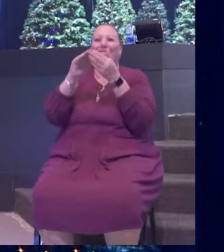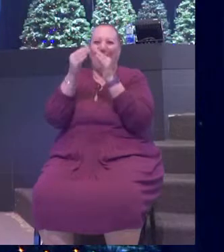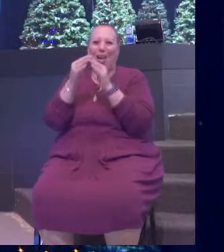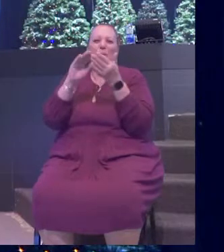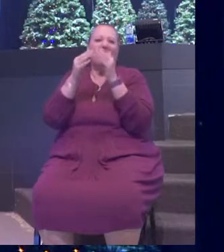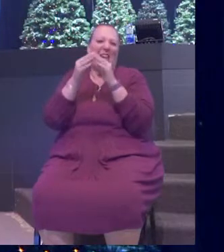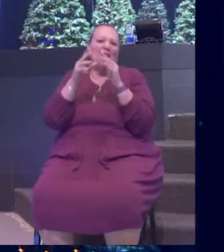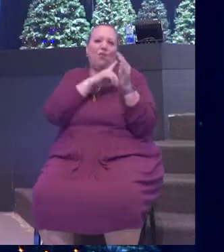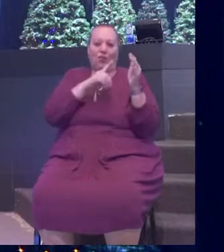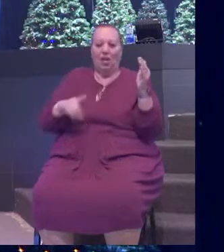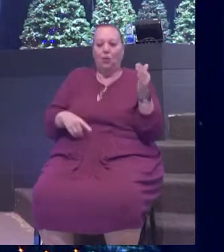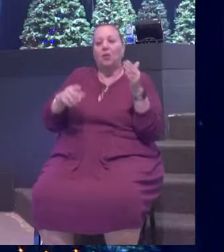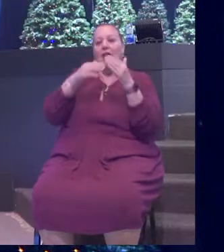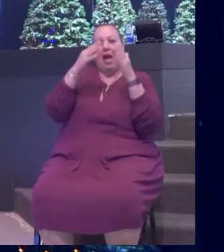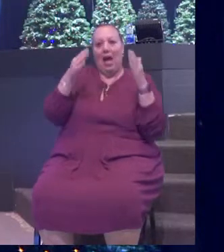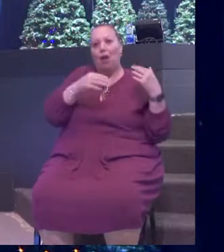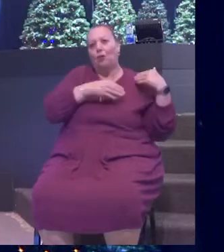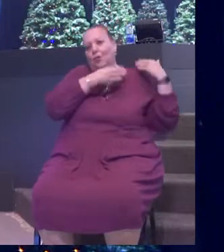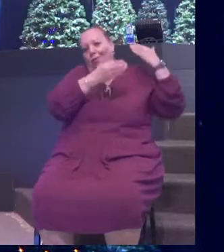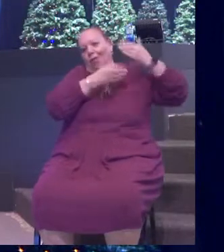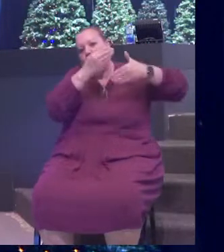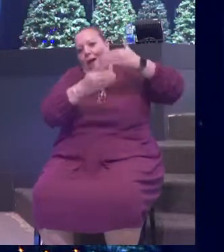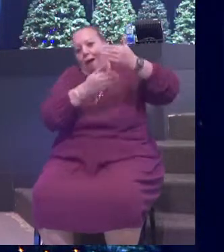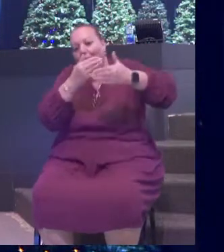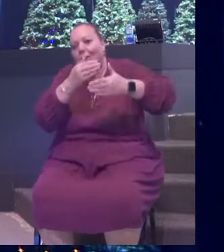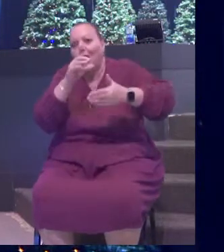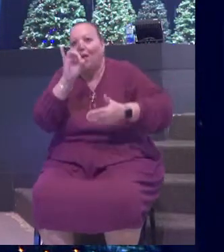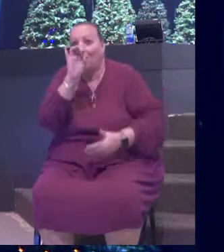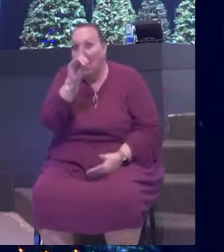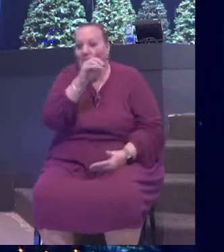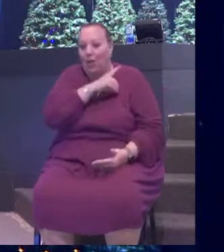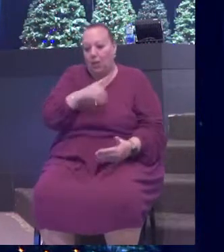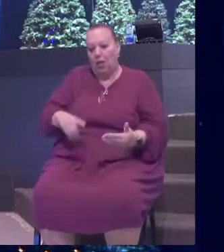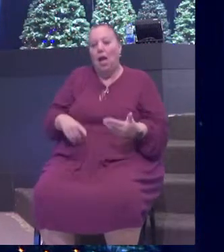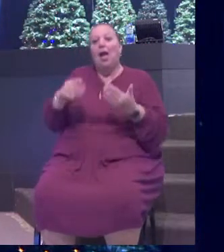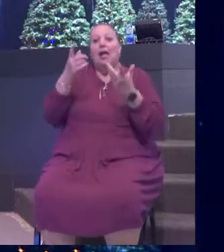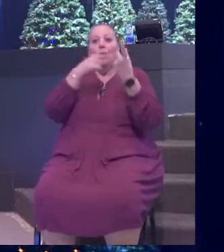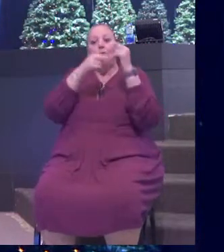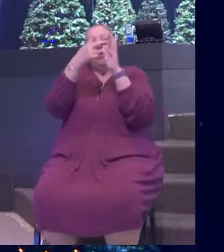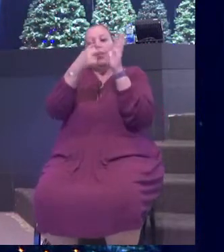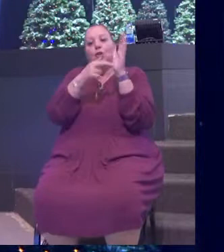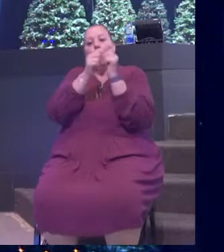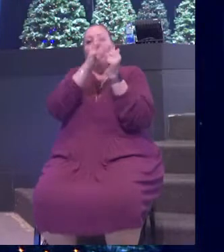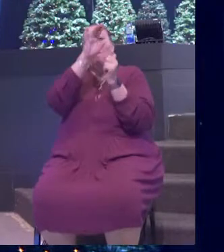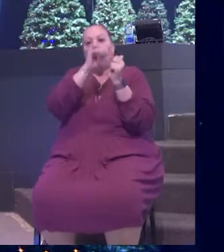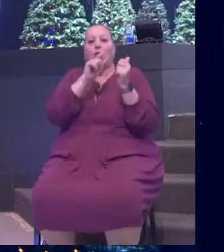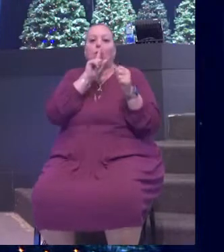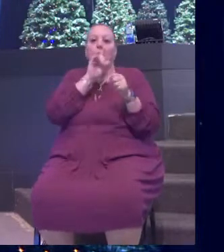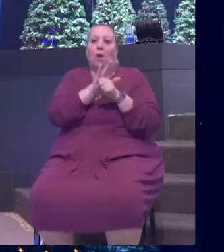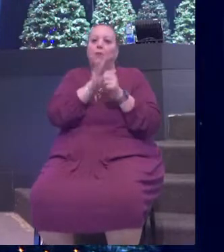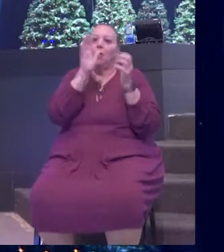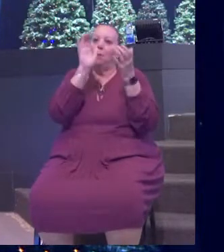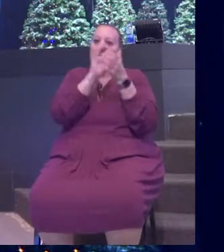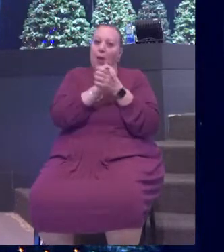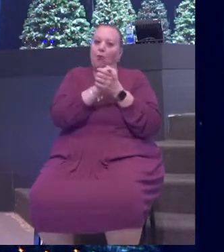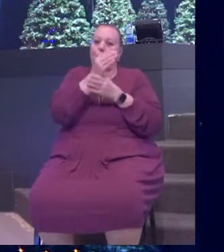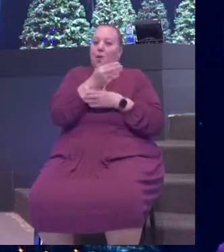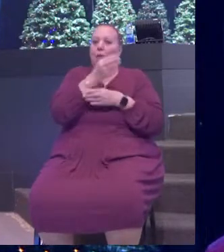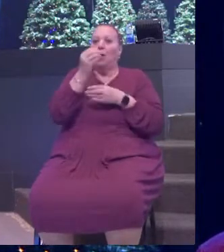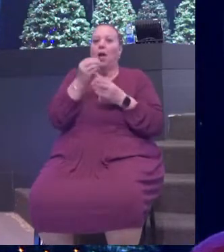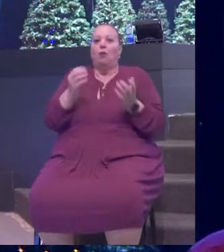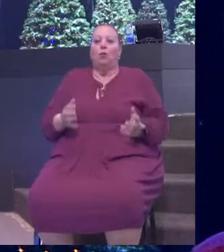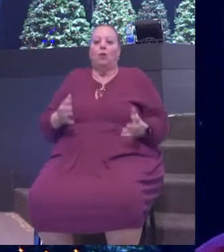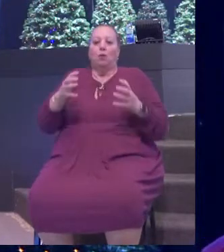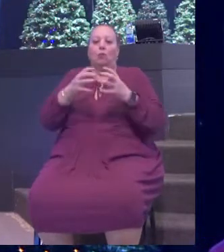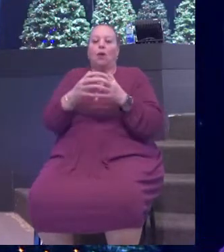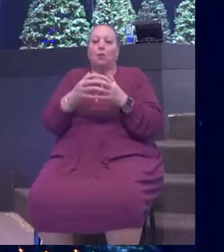because he belonged to the house and to the line of David. He went there to register with Mary, who was pledged to be married to him and was